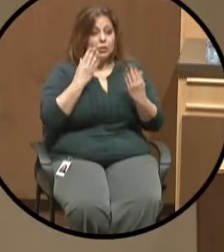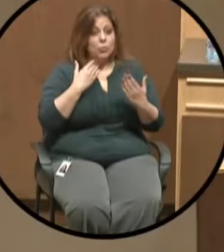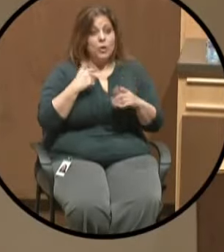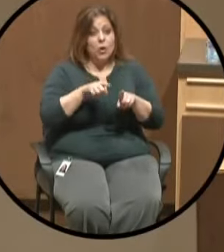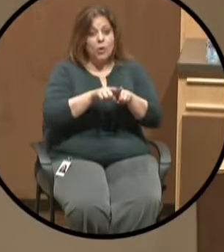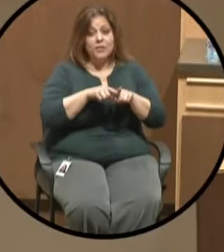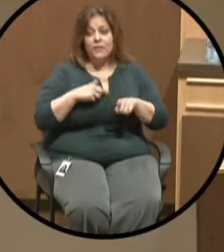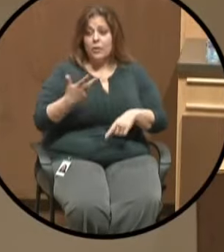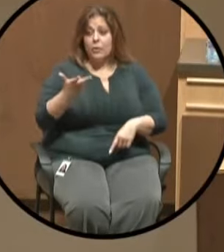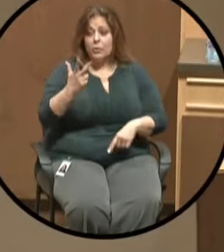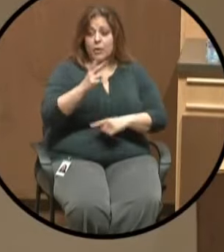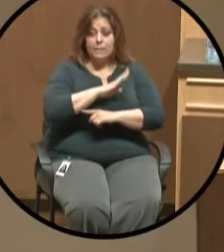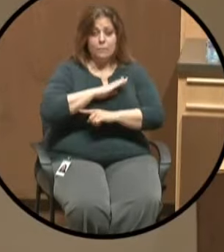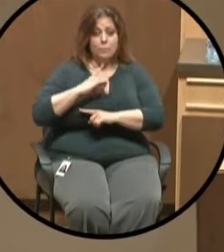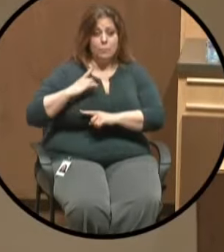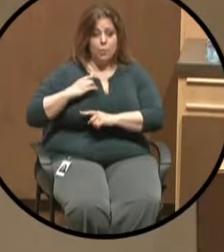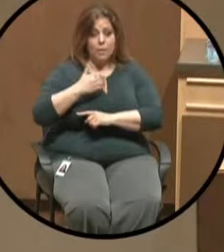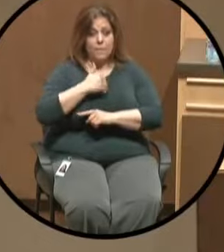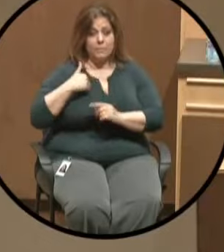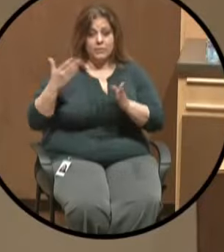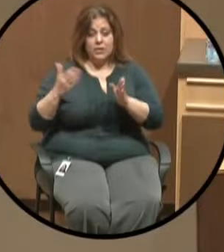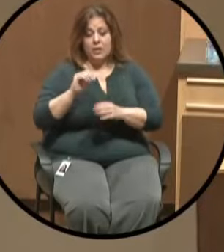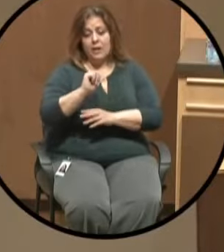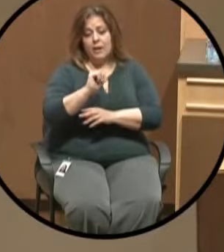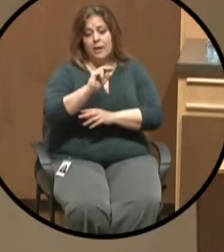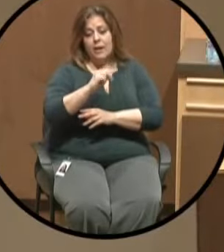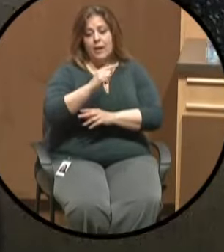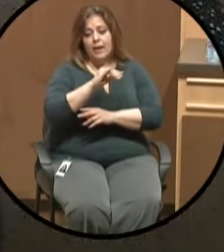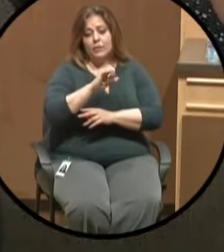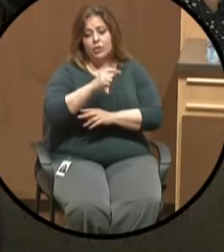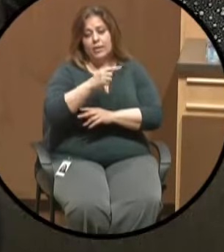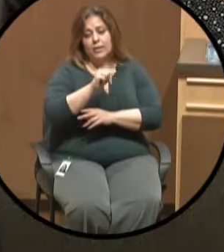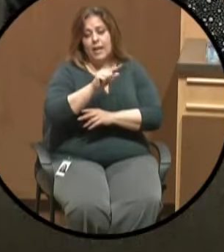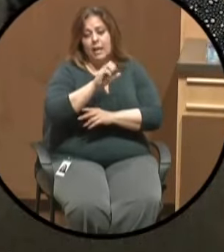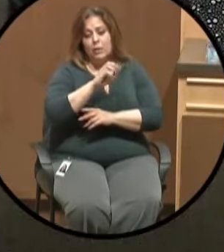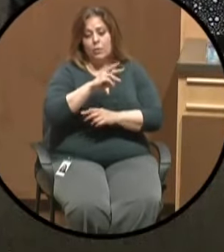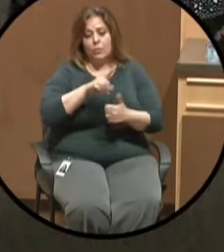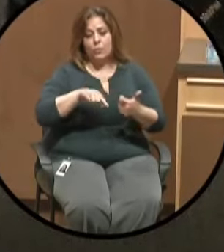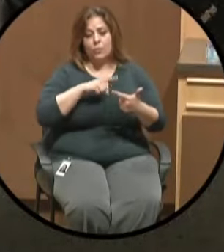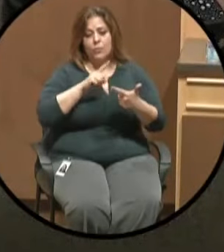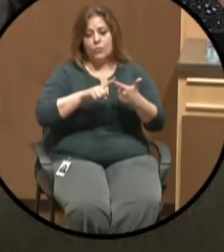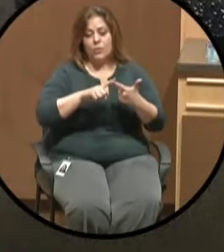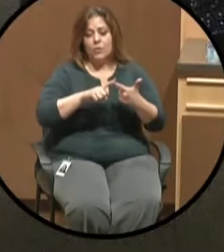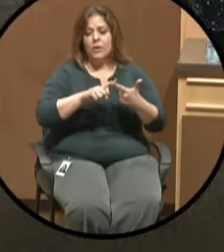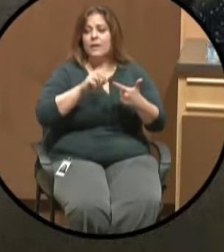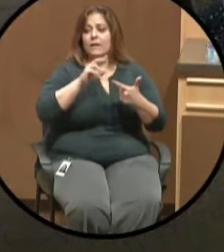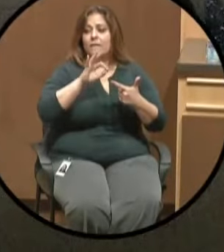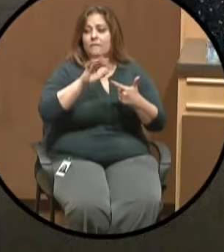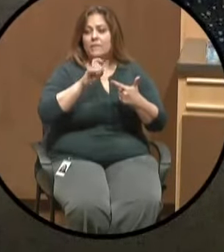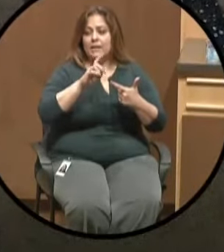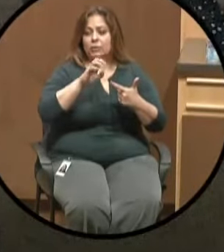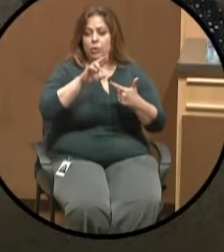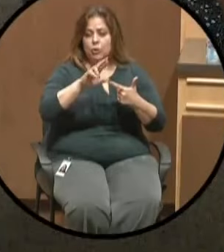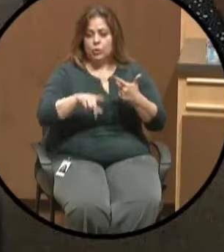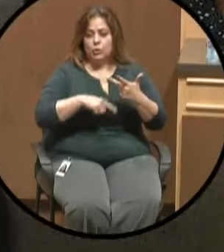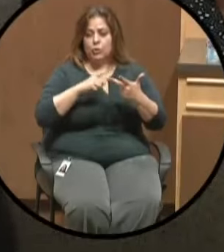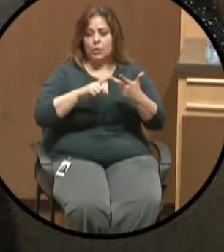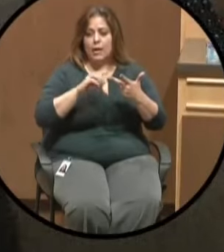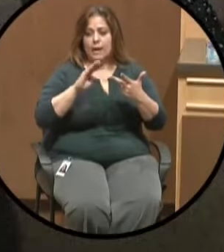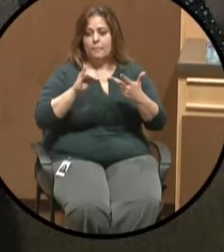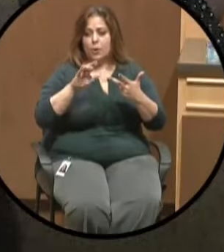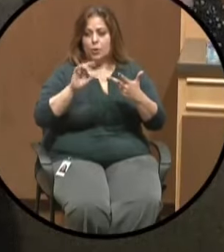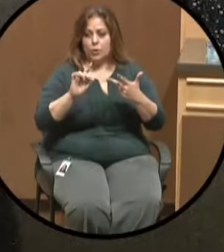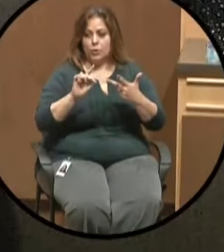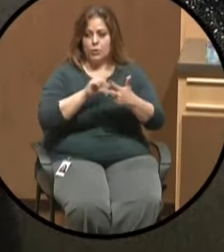3 board members present here today. That is Angie Gallo, Vicki Elaine Felder, and Melissa